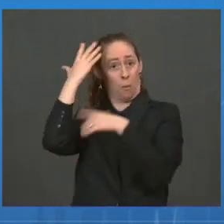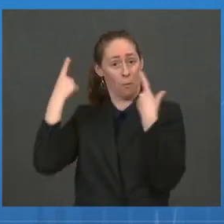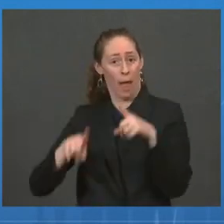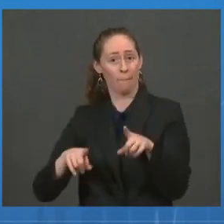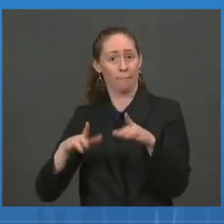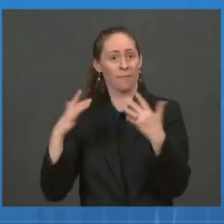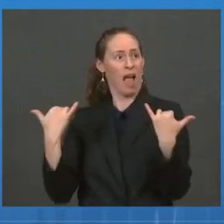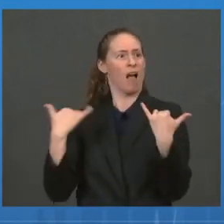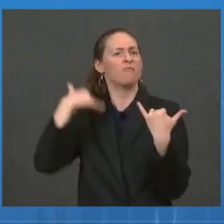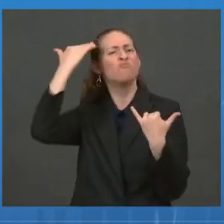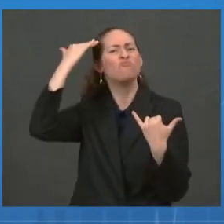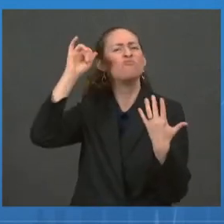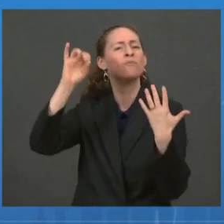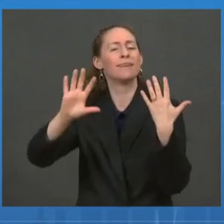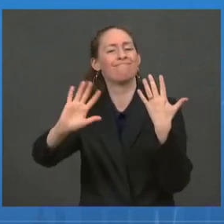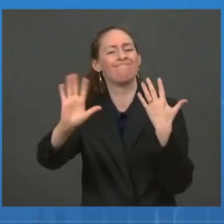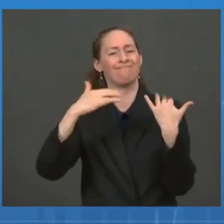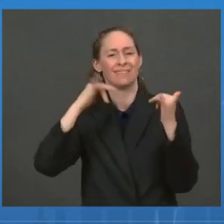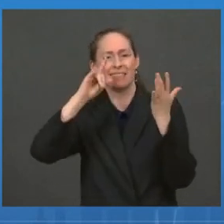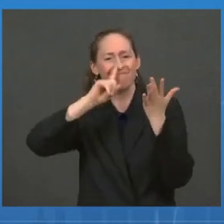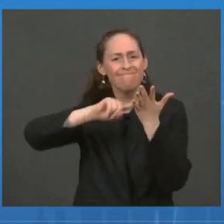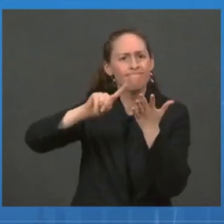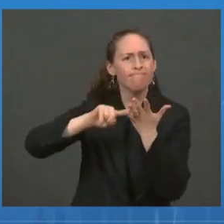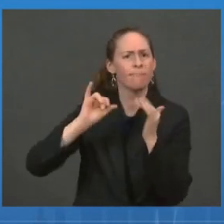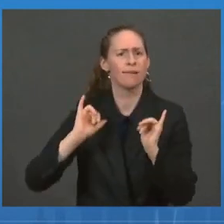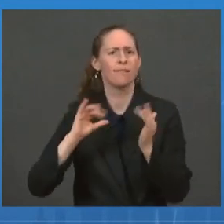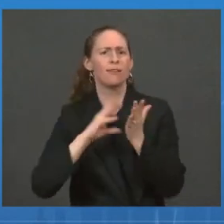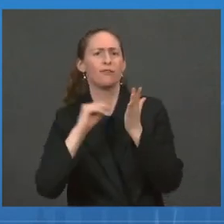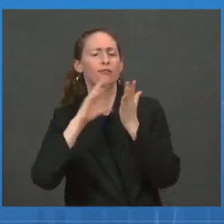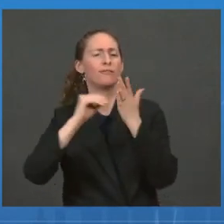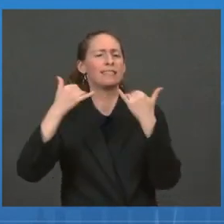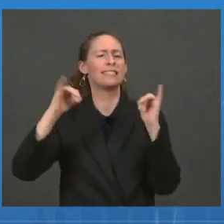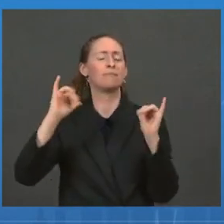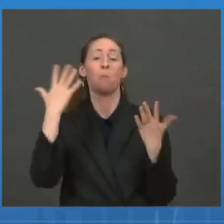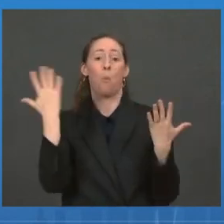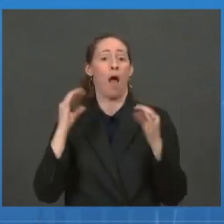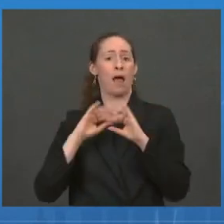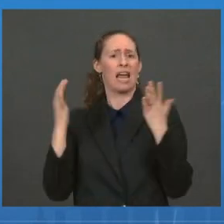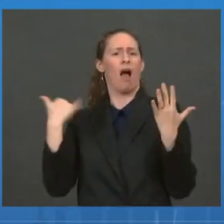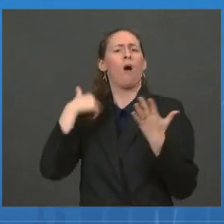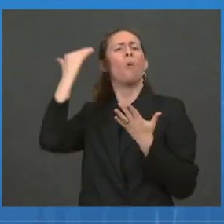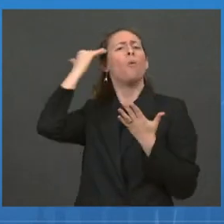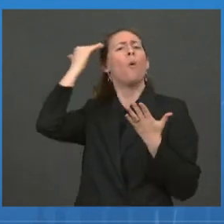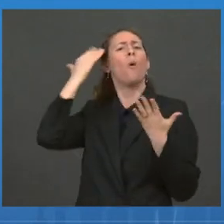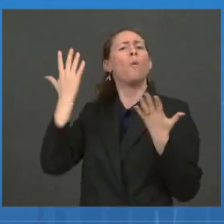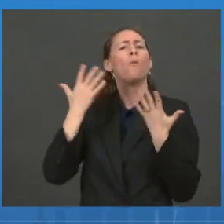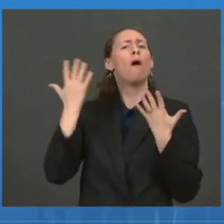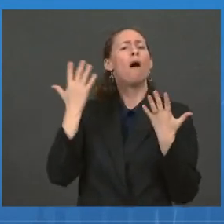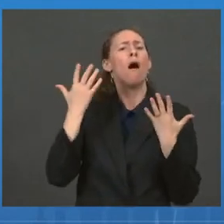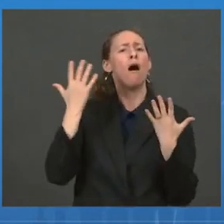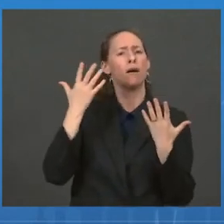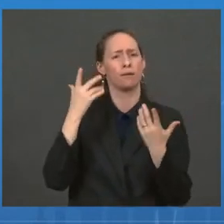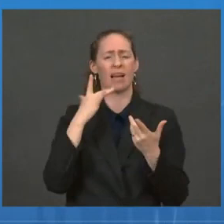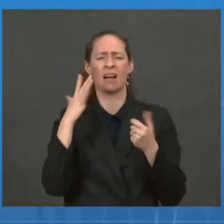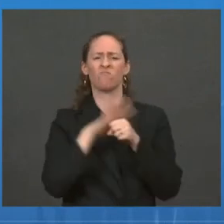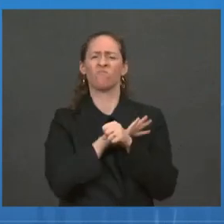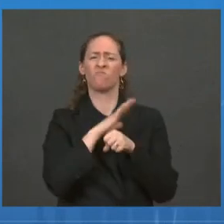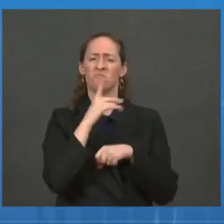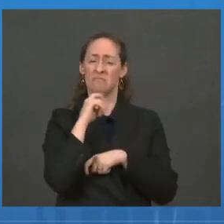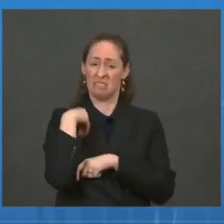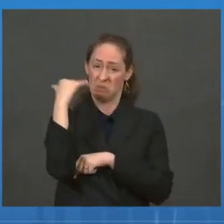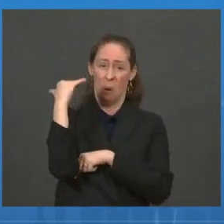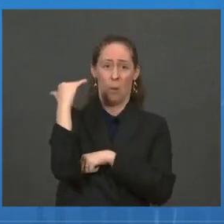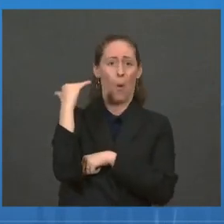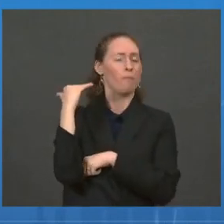last 20 months we cannot predict the future but we can be prepared for it and we have been doing exactly that